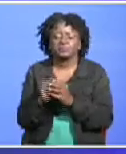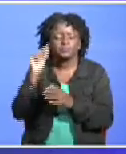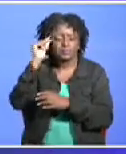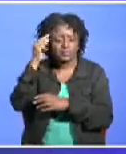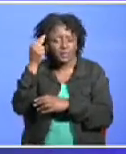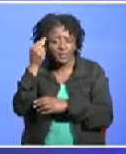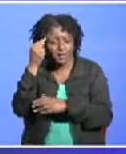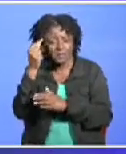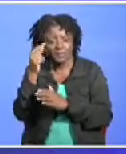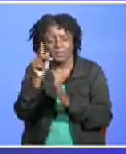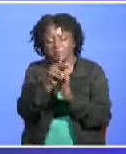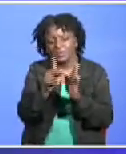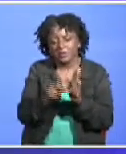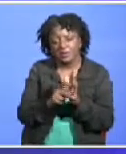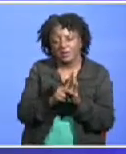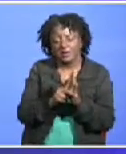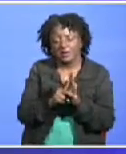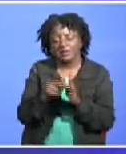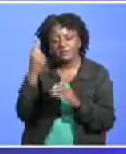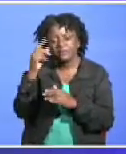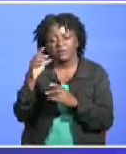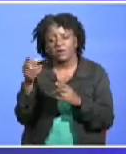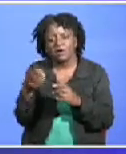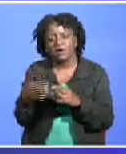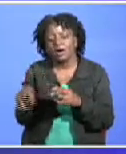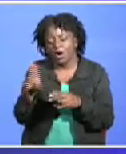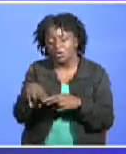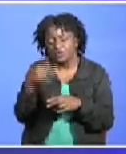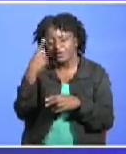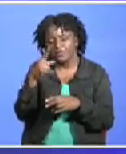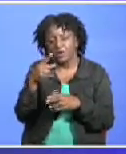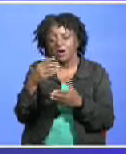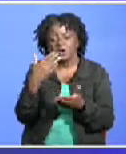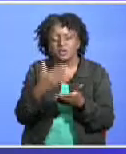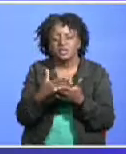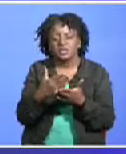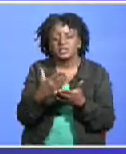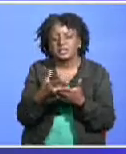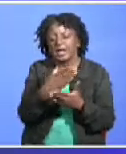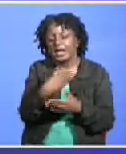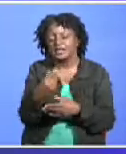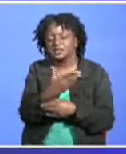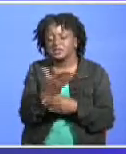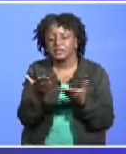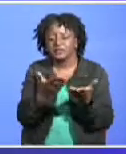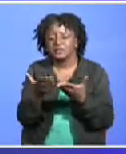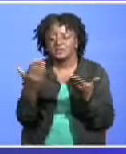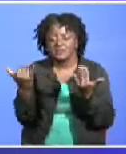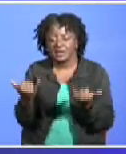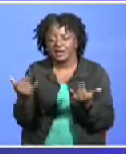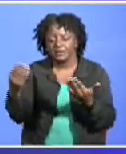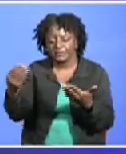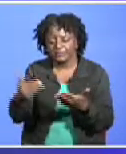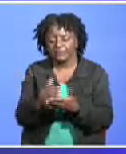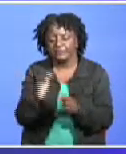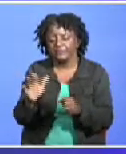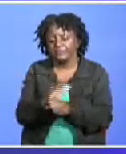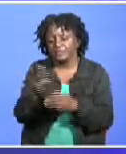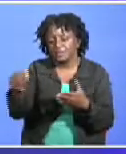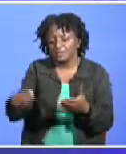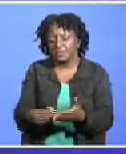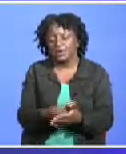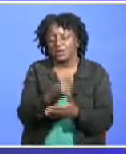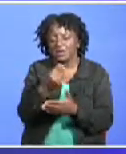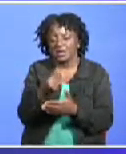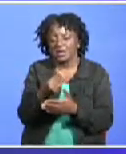Government protocols for contracts for goods and services now fully modernized with the release of the draft public procurement bill